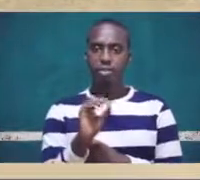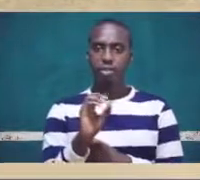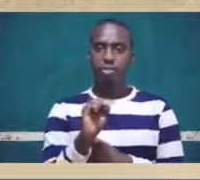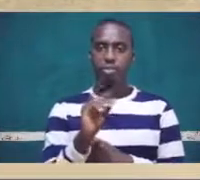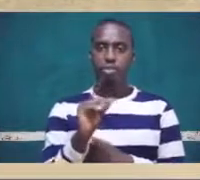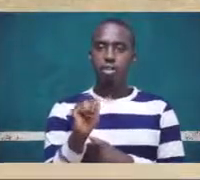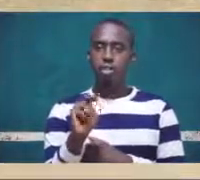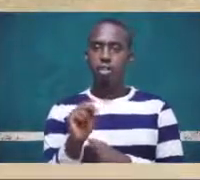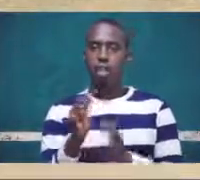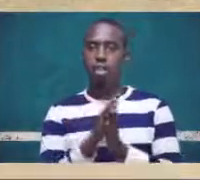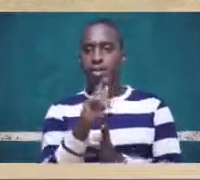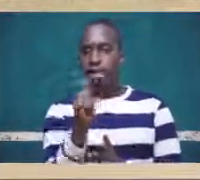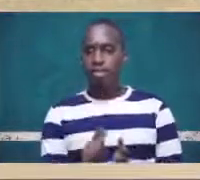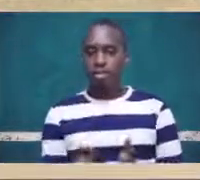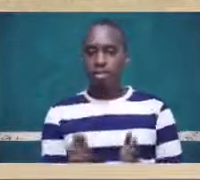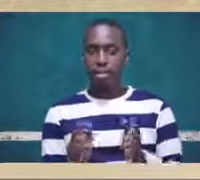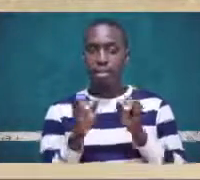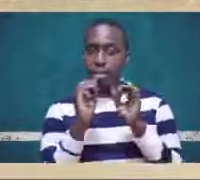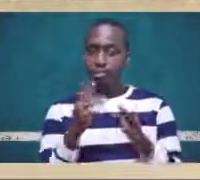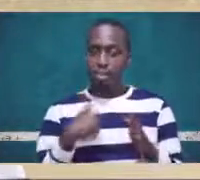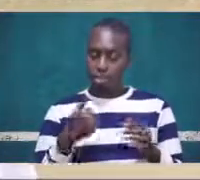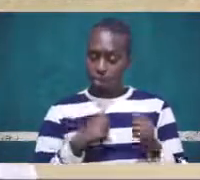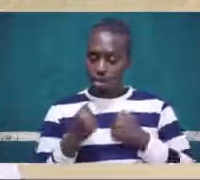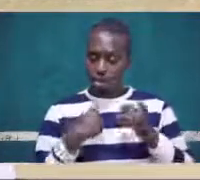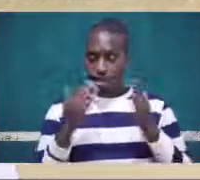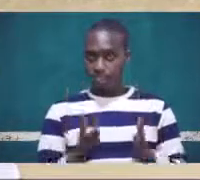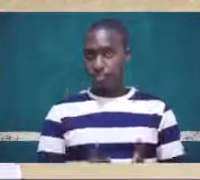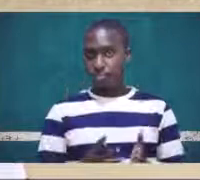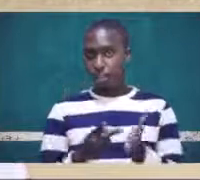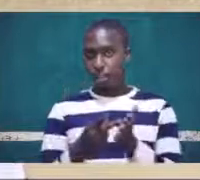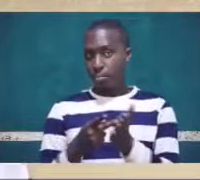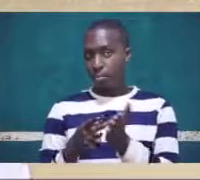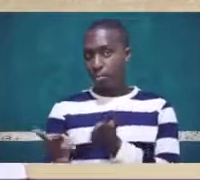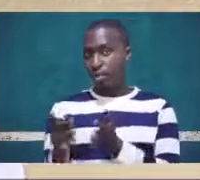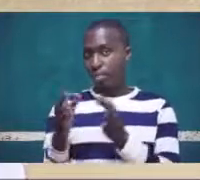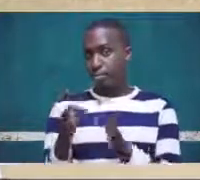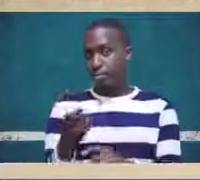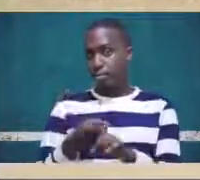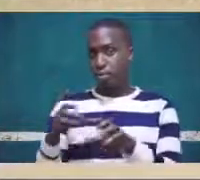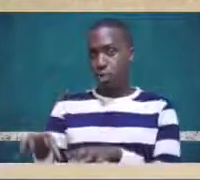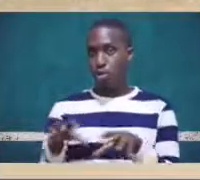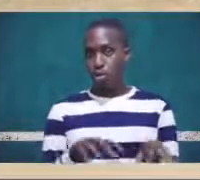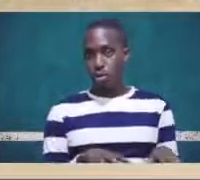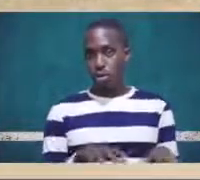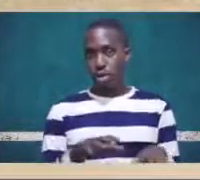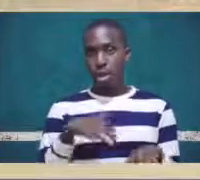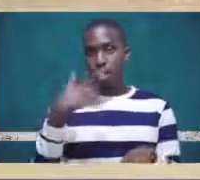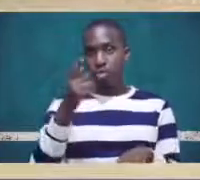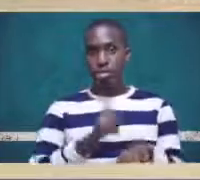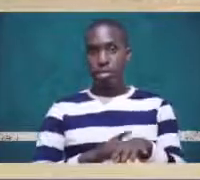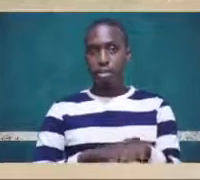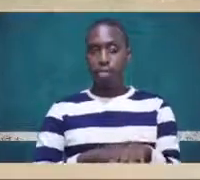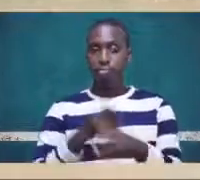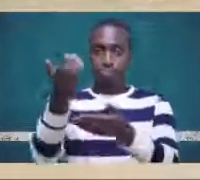Tanzania. Now, if I'm a Rwandan buying goods from Congo, and I'm importing